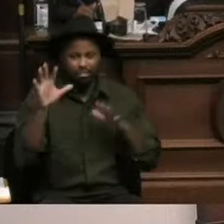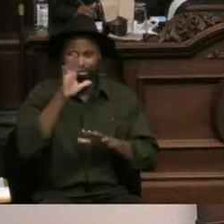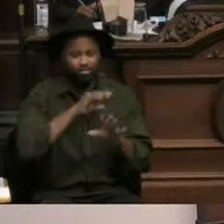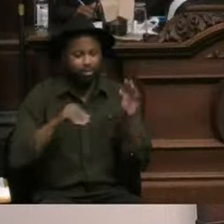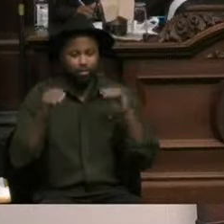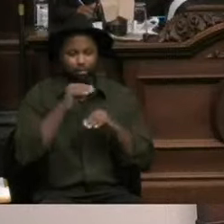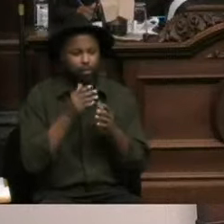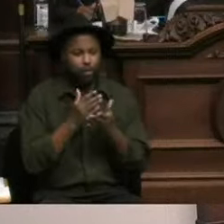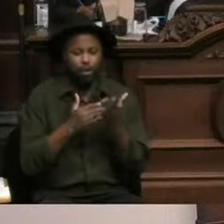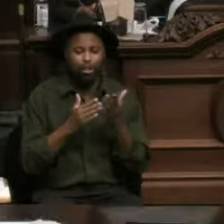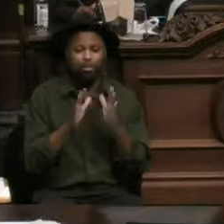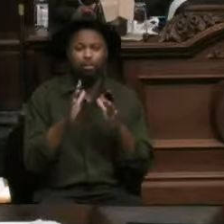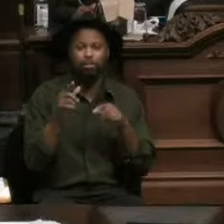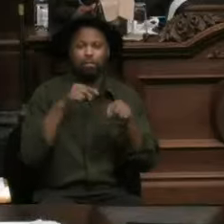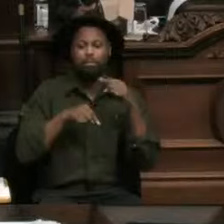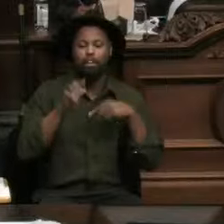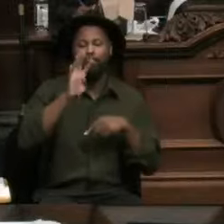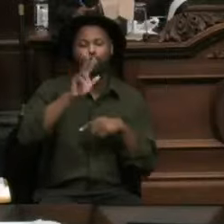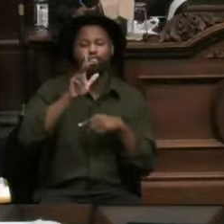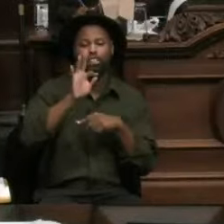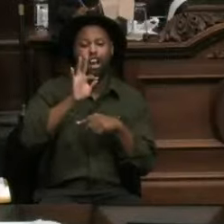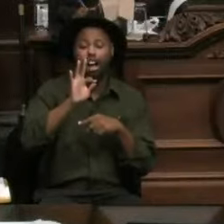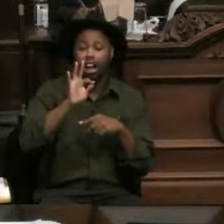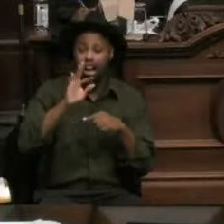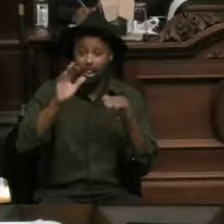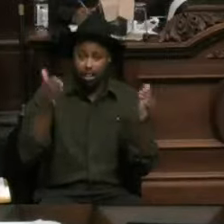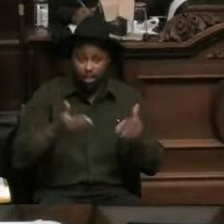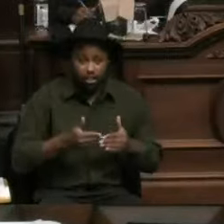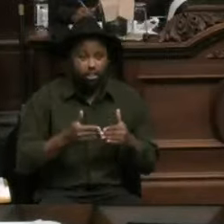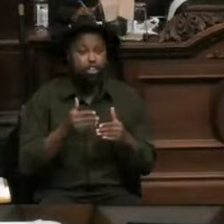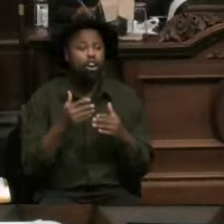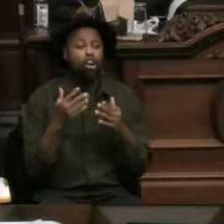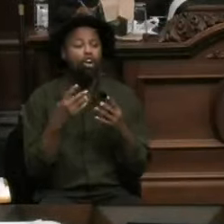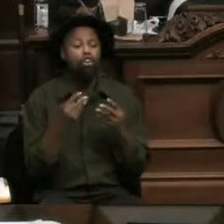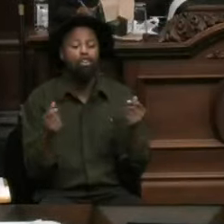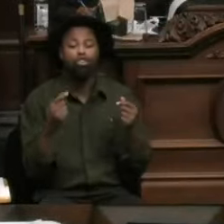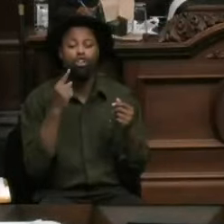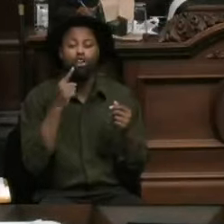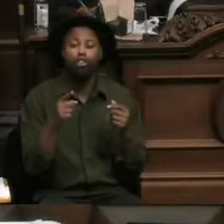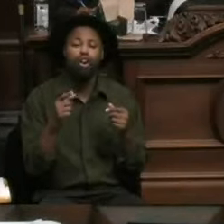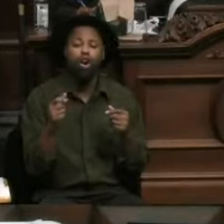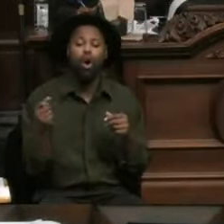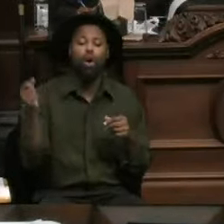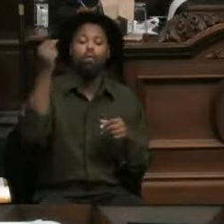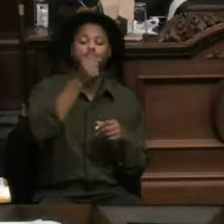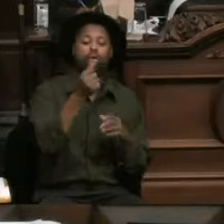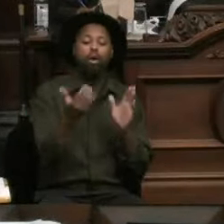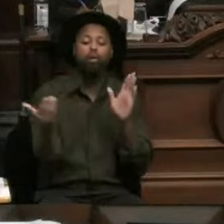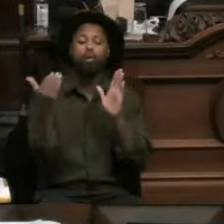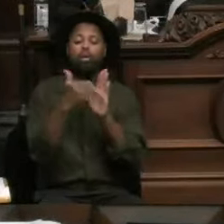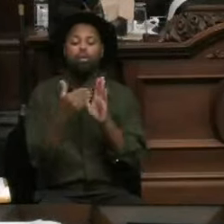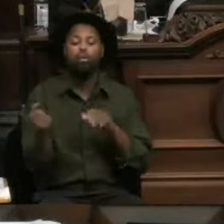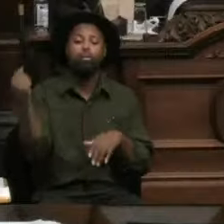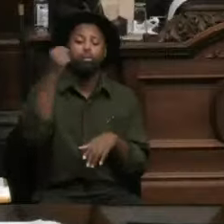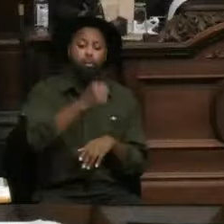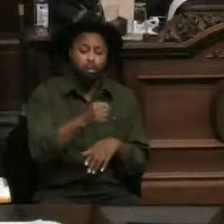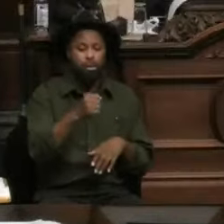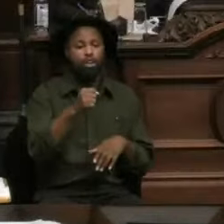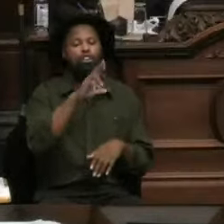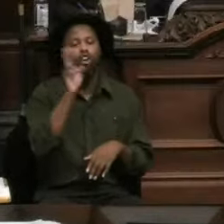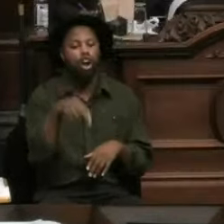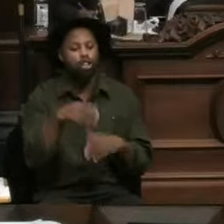to 439, introductory 439, a resolution approving appointment and reappointment to the Rochester Public Library Board of